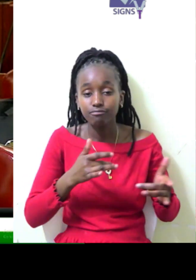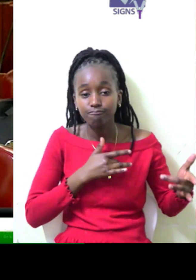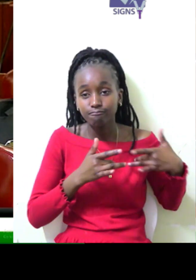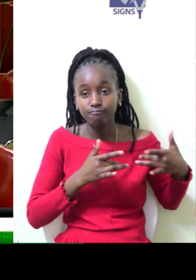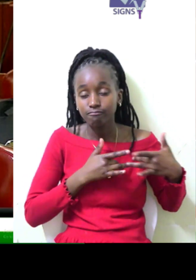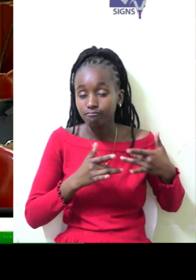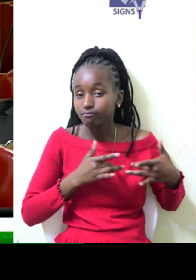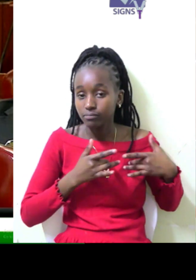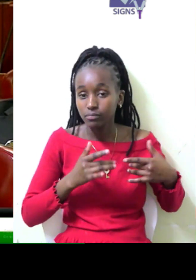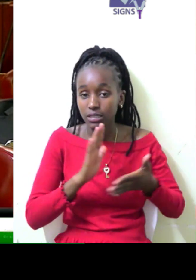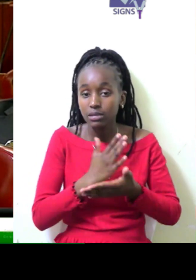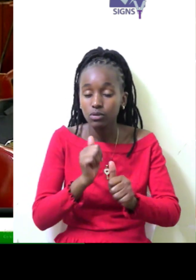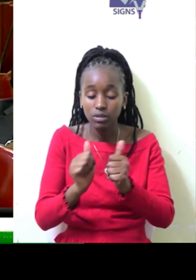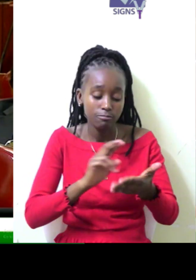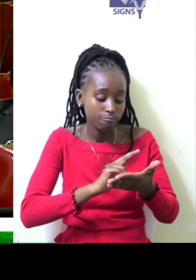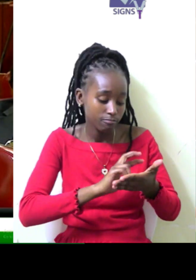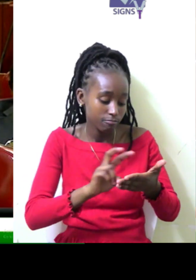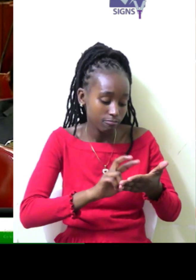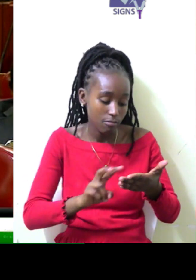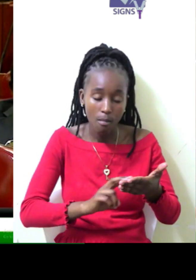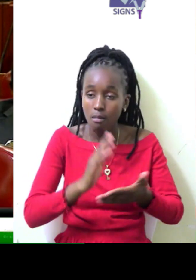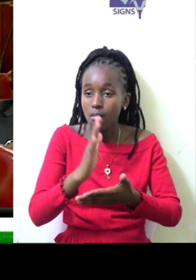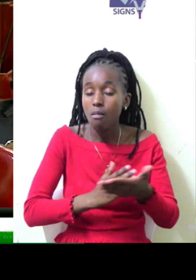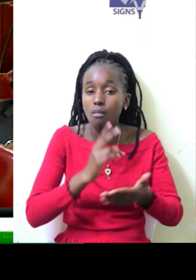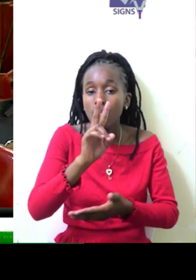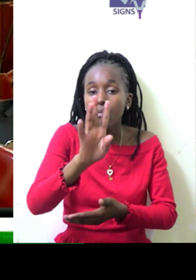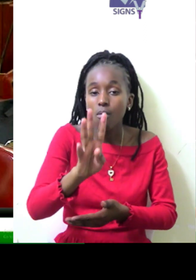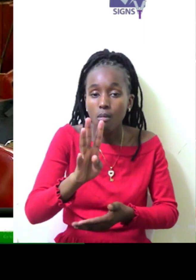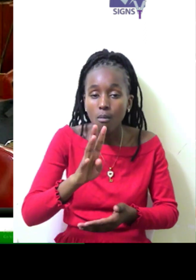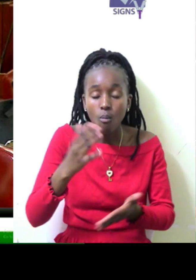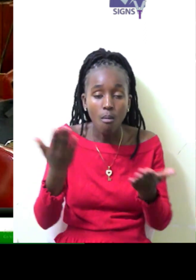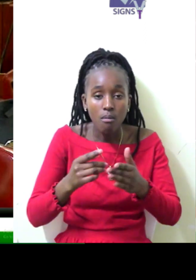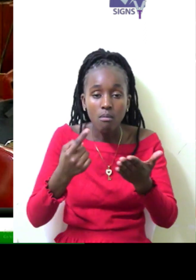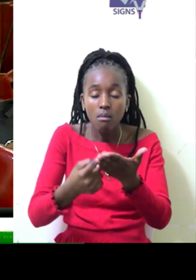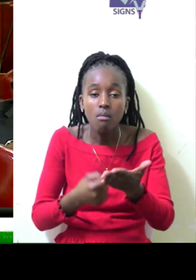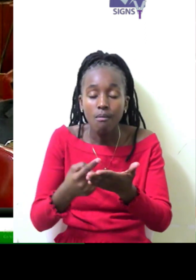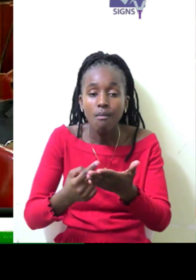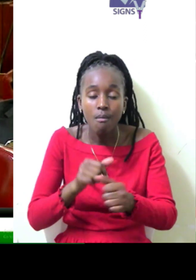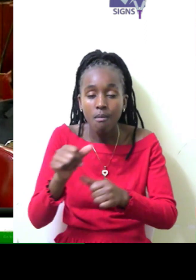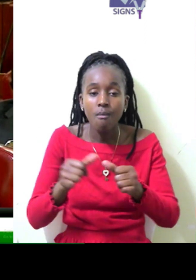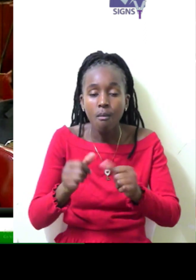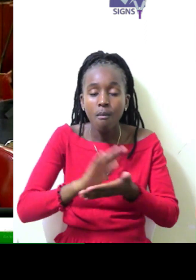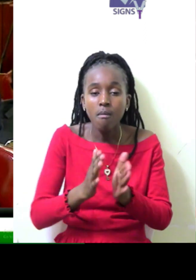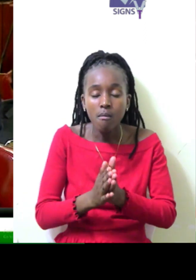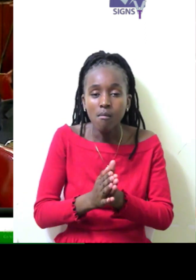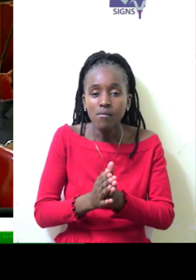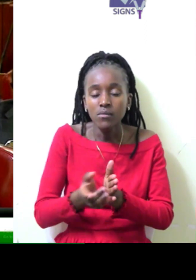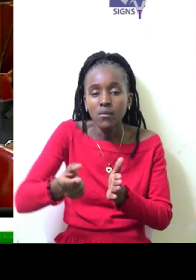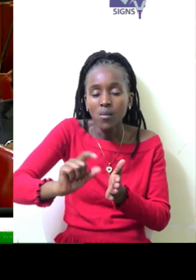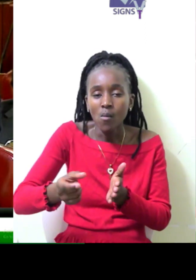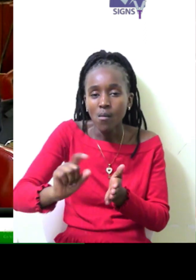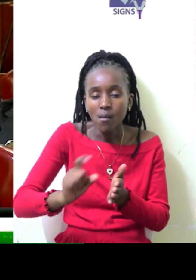24. And clause 24 is talking about the increment in terms of income tax up to